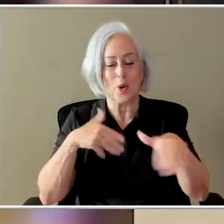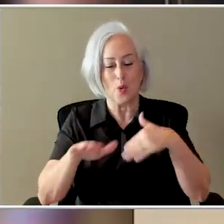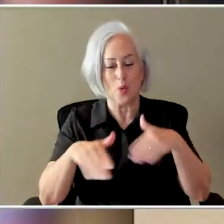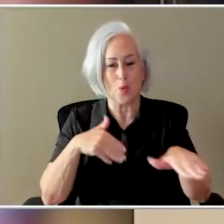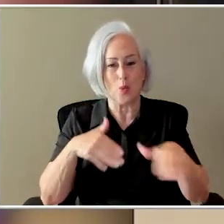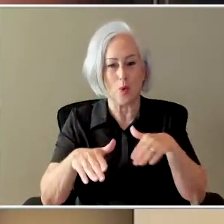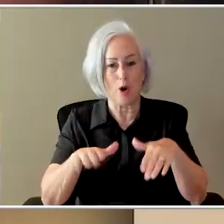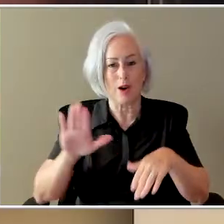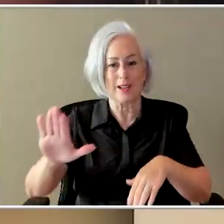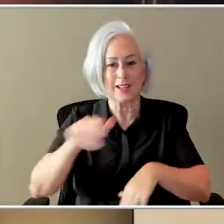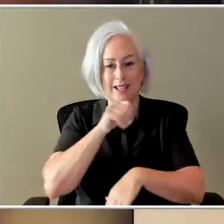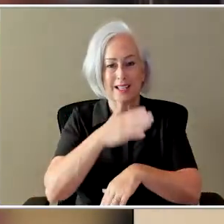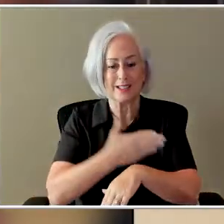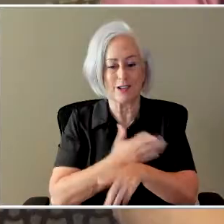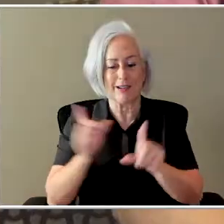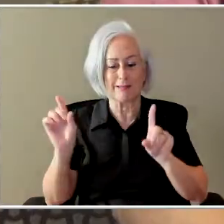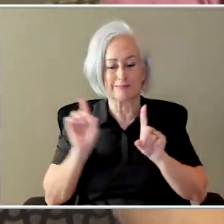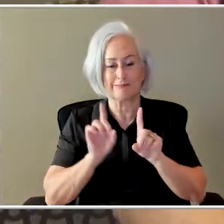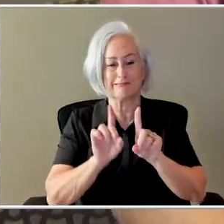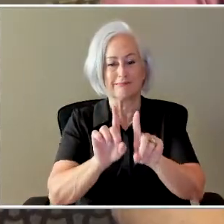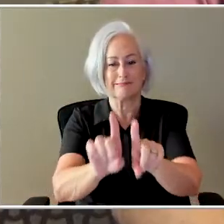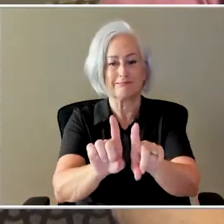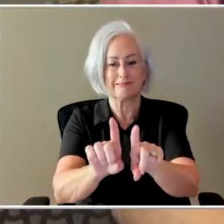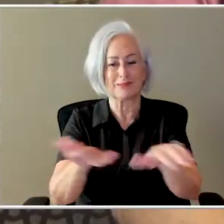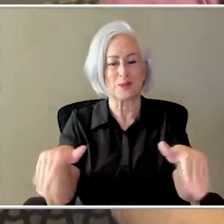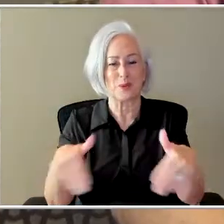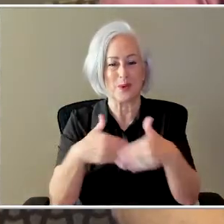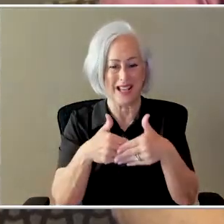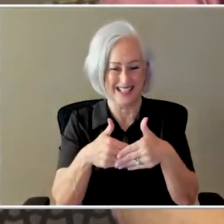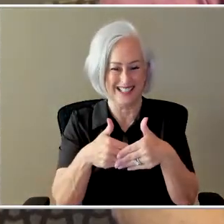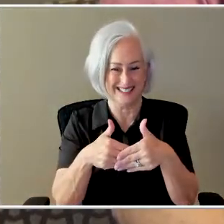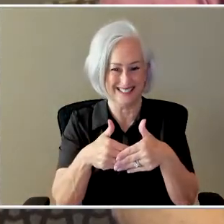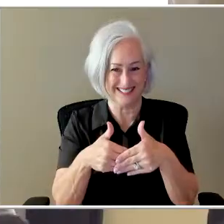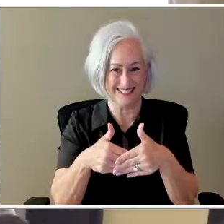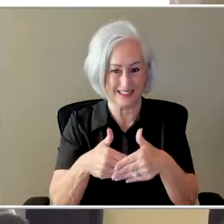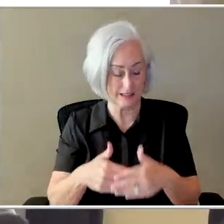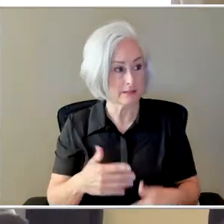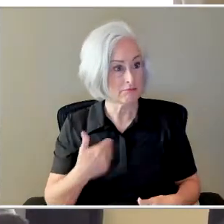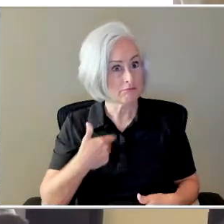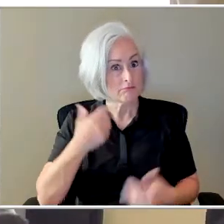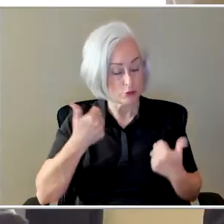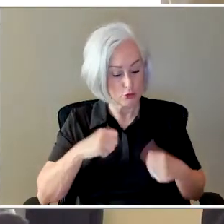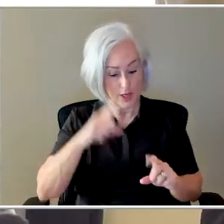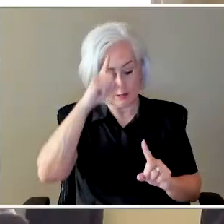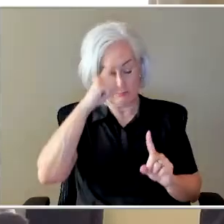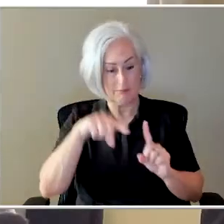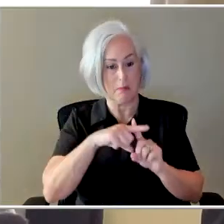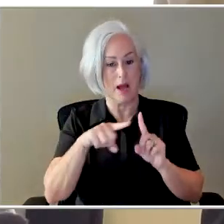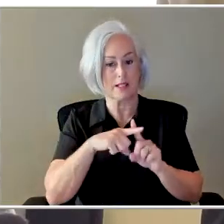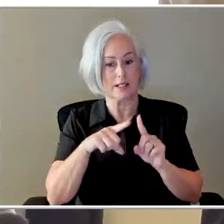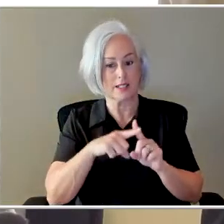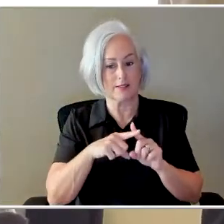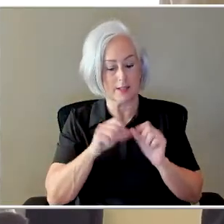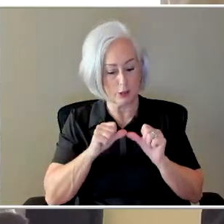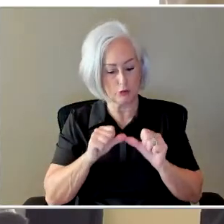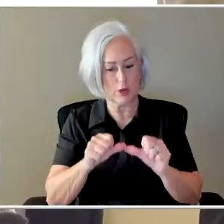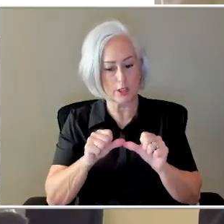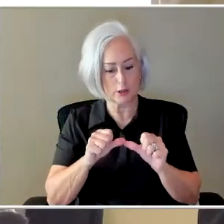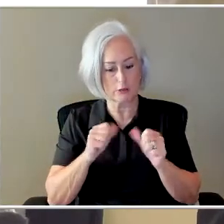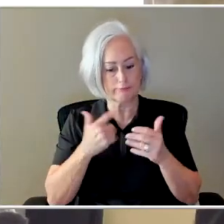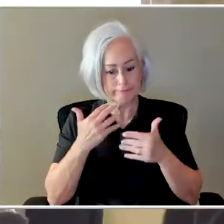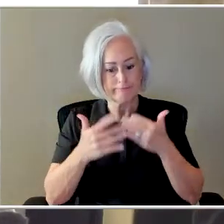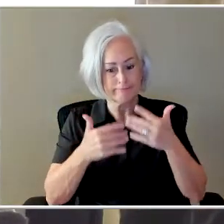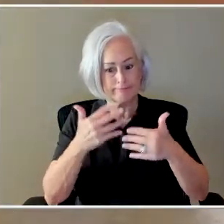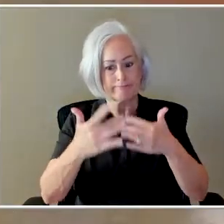the aisle. I just want to try to keep a positive attitude and do everything I can do to get back to normal. Do you feel like your shoulders come up a little bit? A little bit,